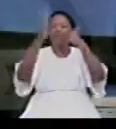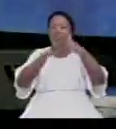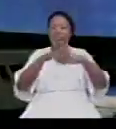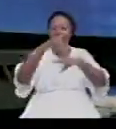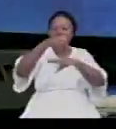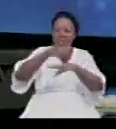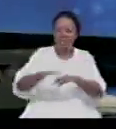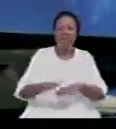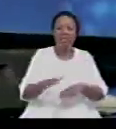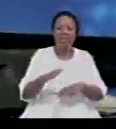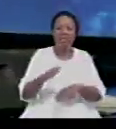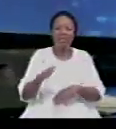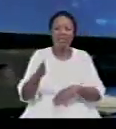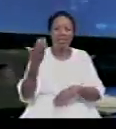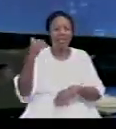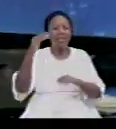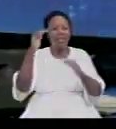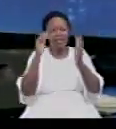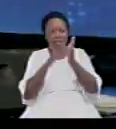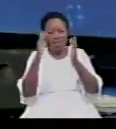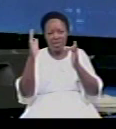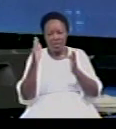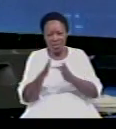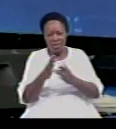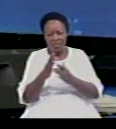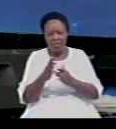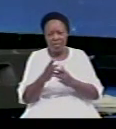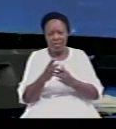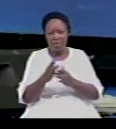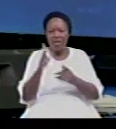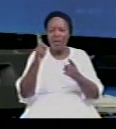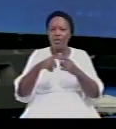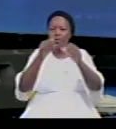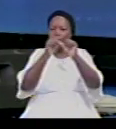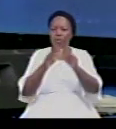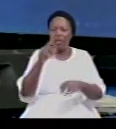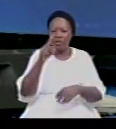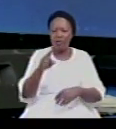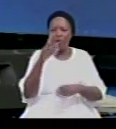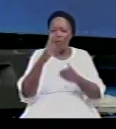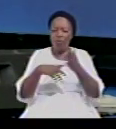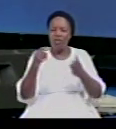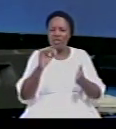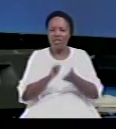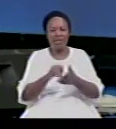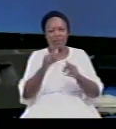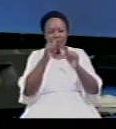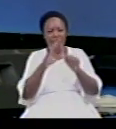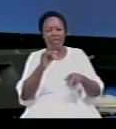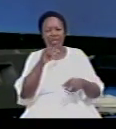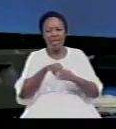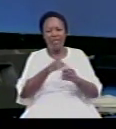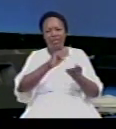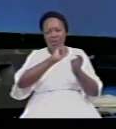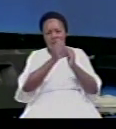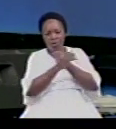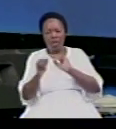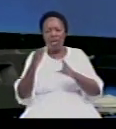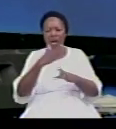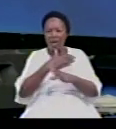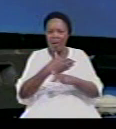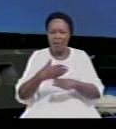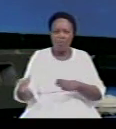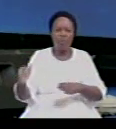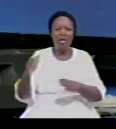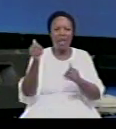sent Jesus to bless you. What's the blessing? In turning away